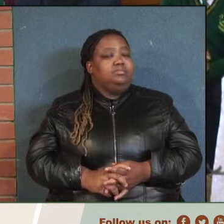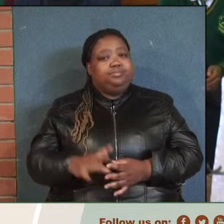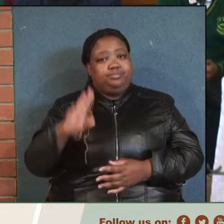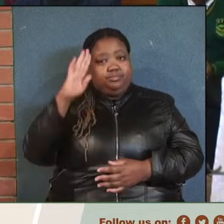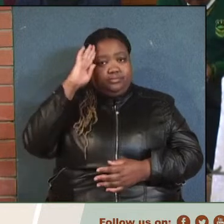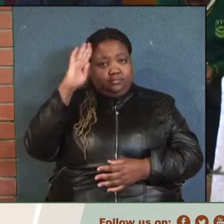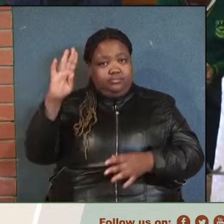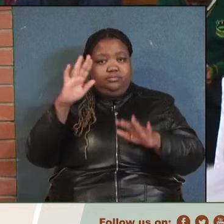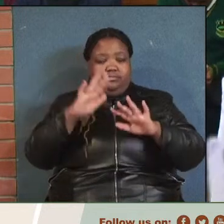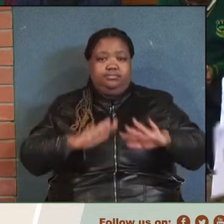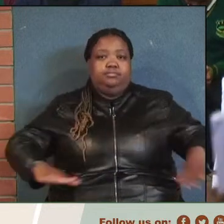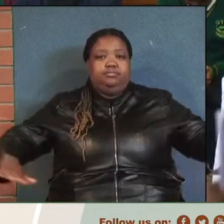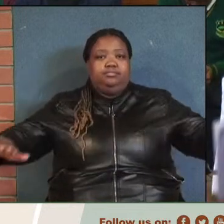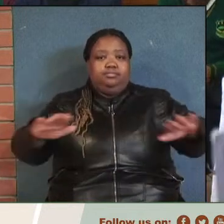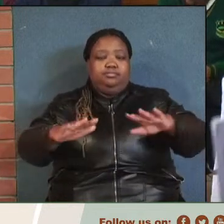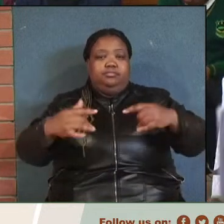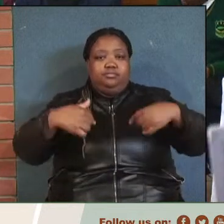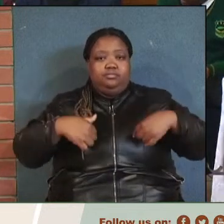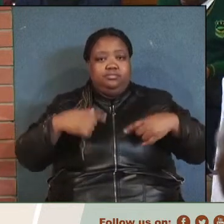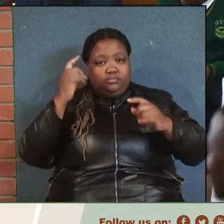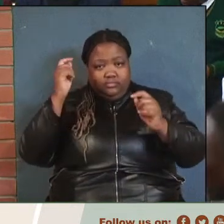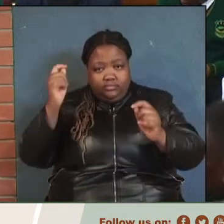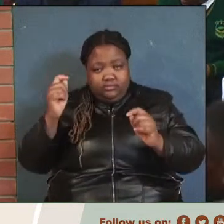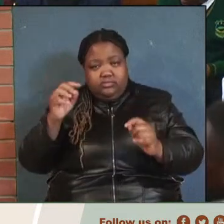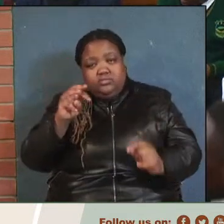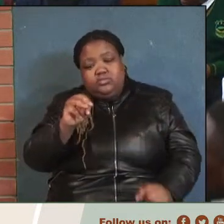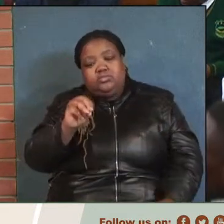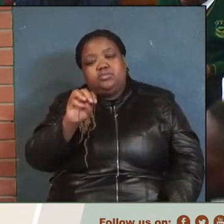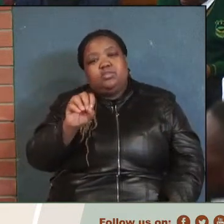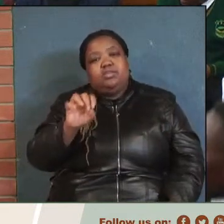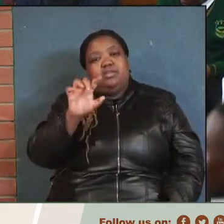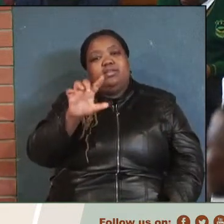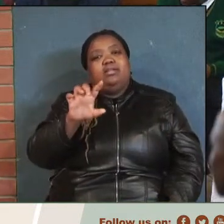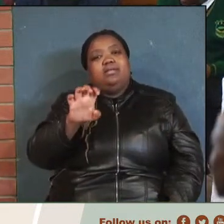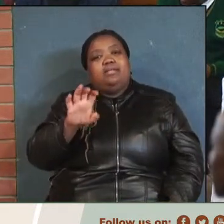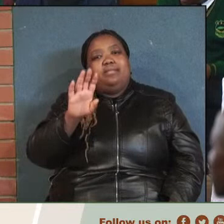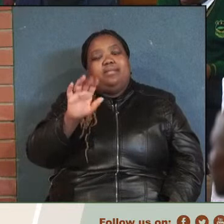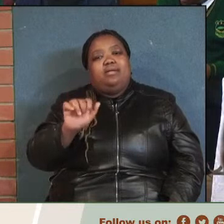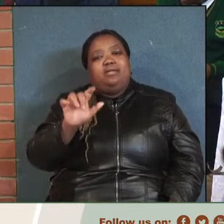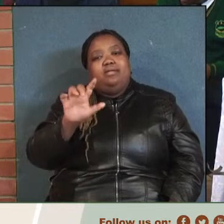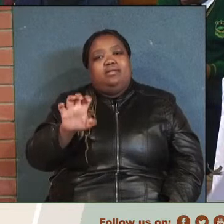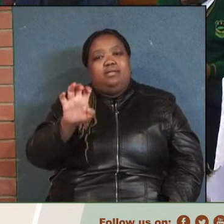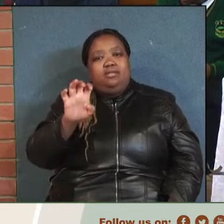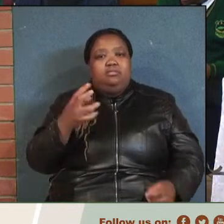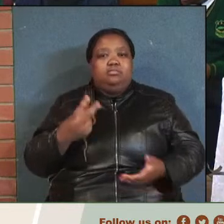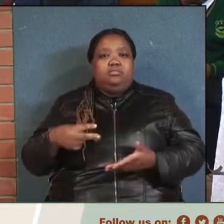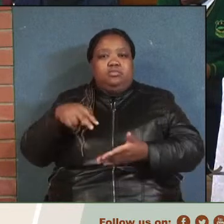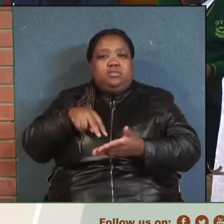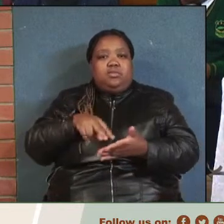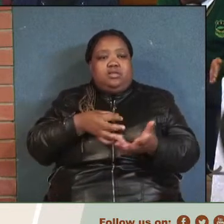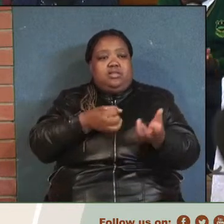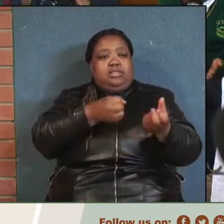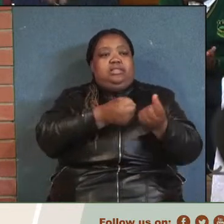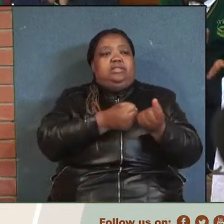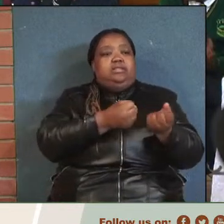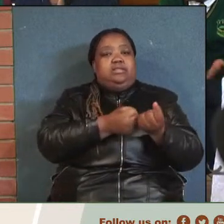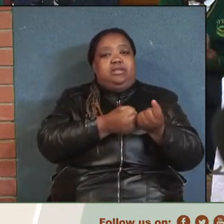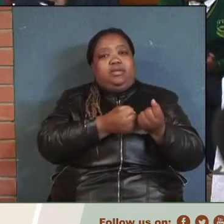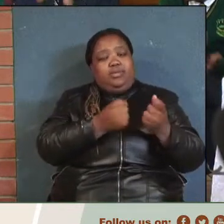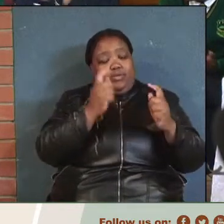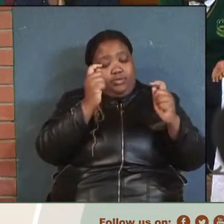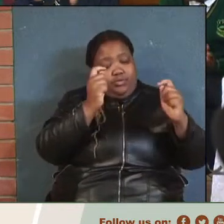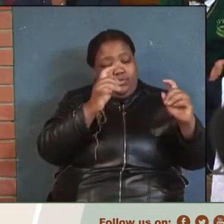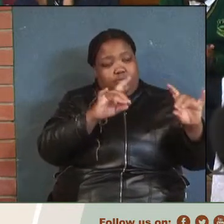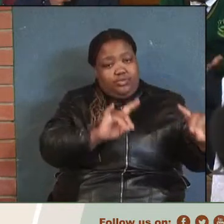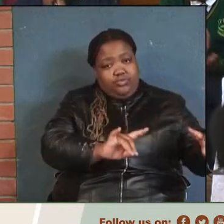Greetings to you all. I, Honorable Mulebale, rise to second Honorable Chair Mukombo.